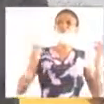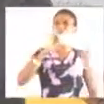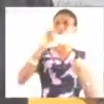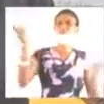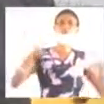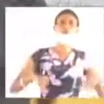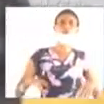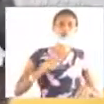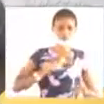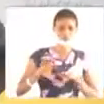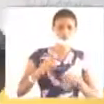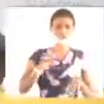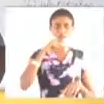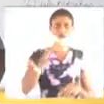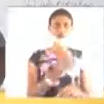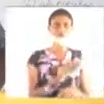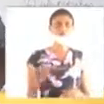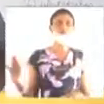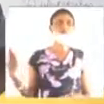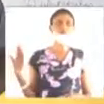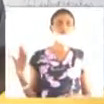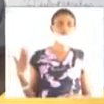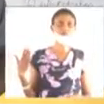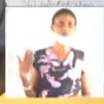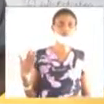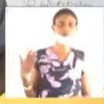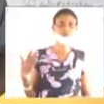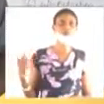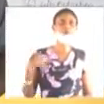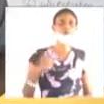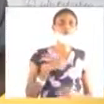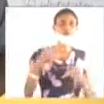is happening? Are you not seeing what I'm saying?